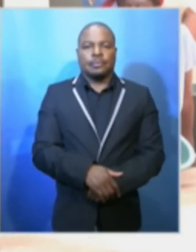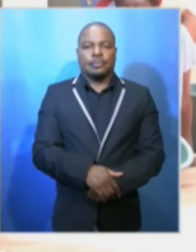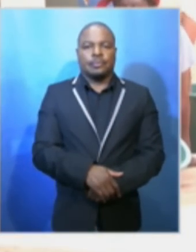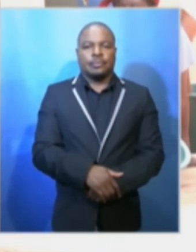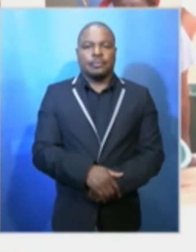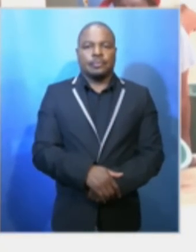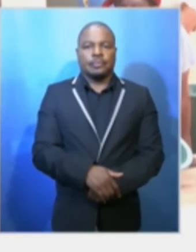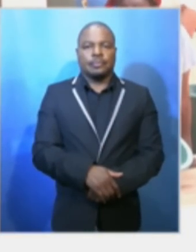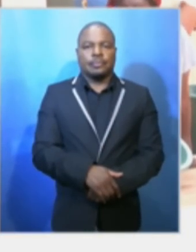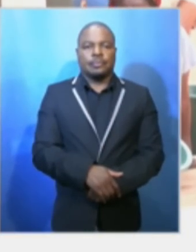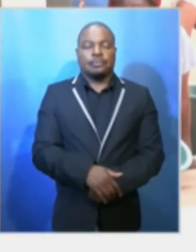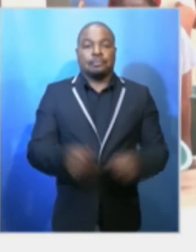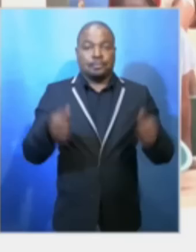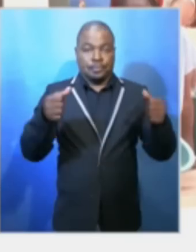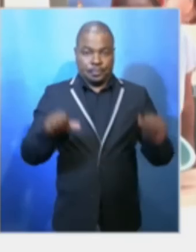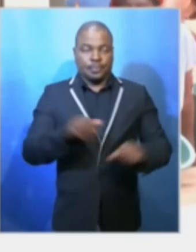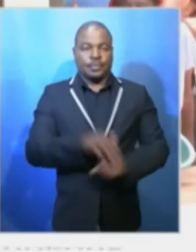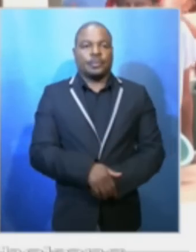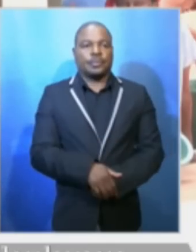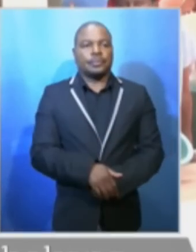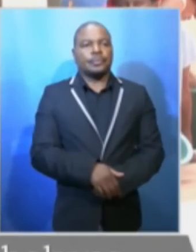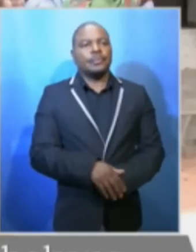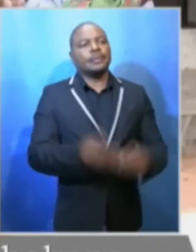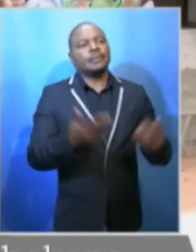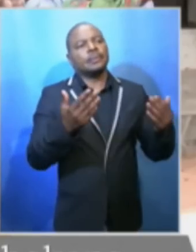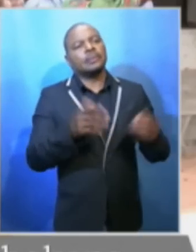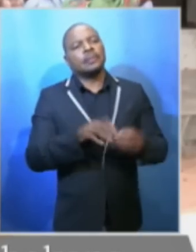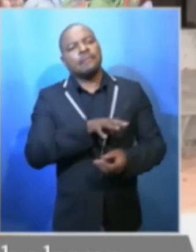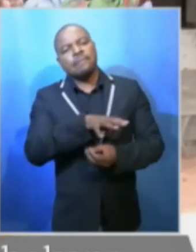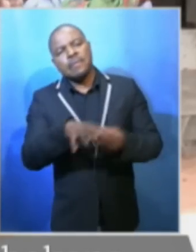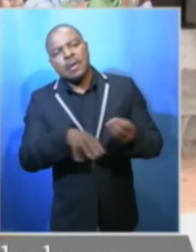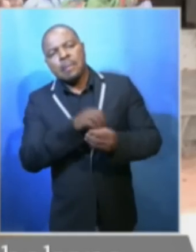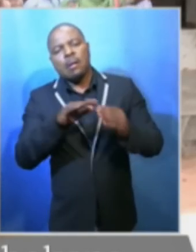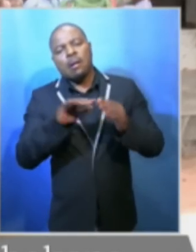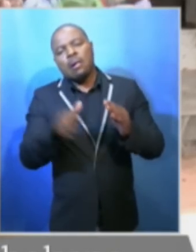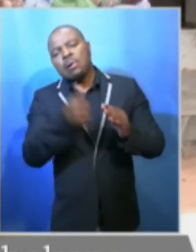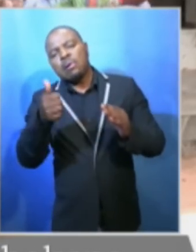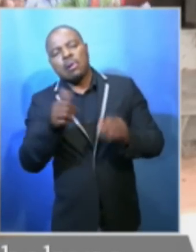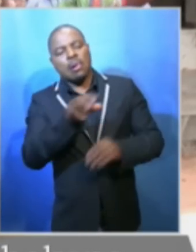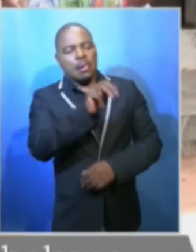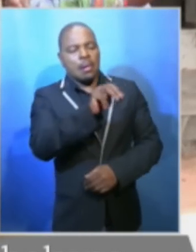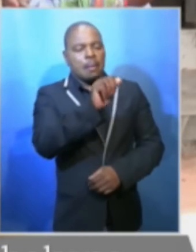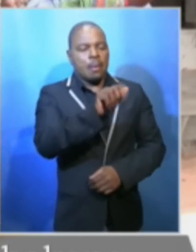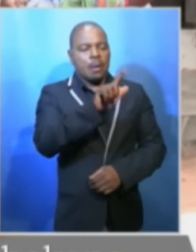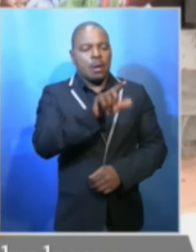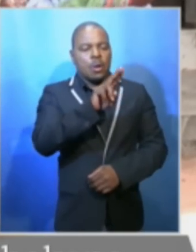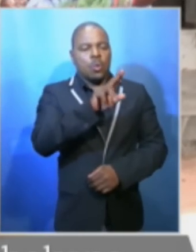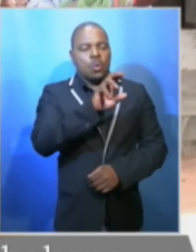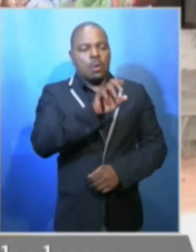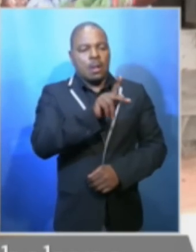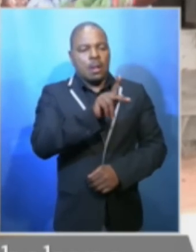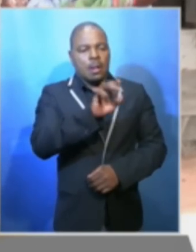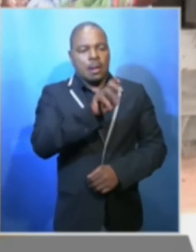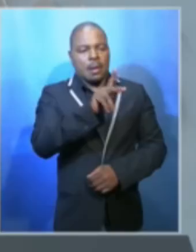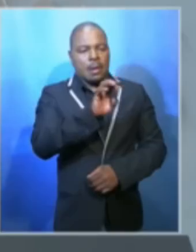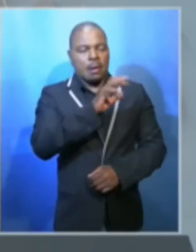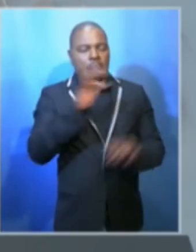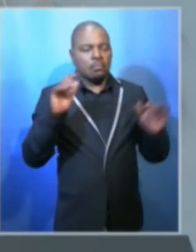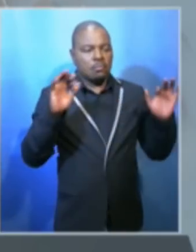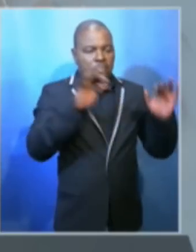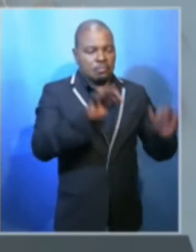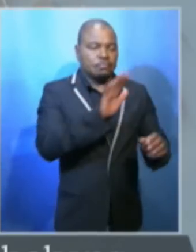Re sa le 4 ba masika le baagisani ba kopanetse kwa ga Maluleke go ya go gomotsa ba lelapa. Re wa lelapa Private